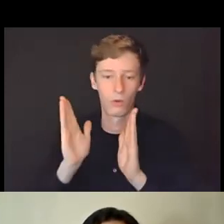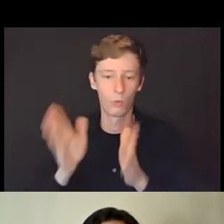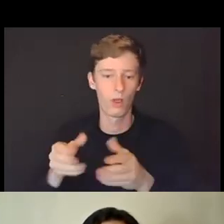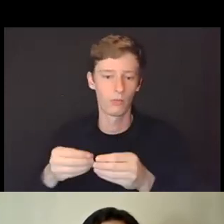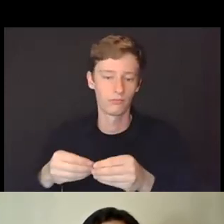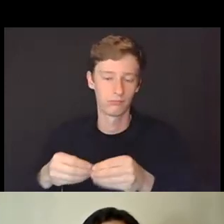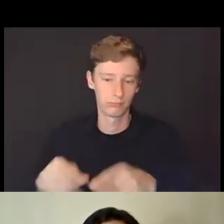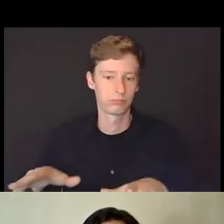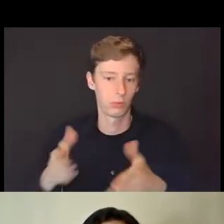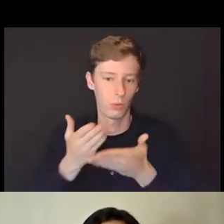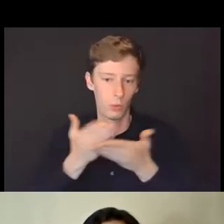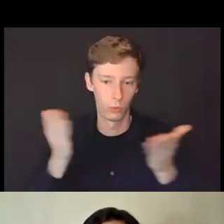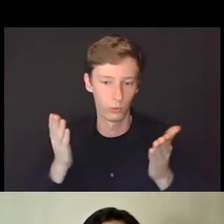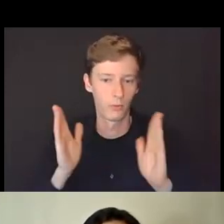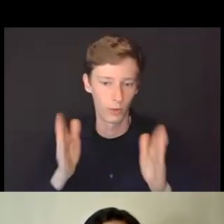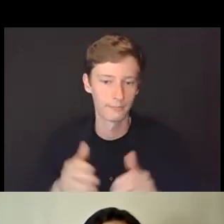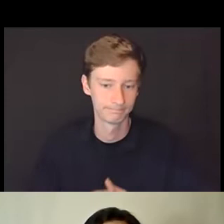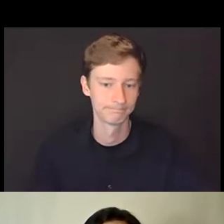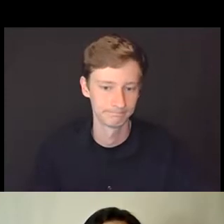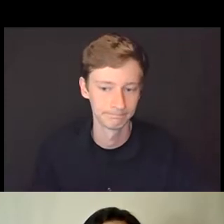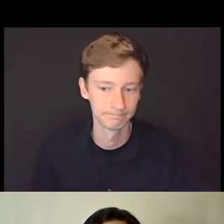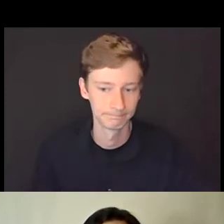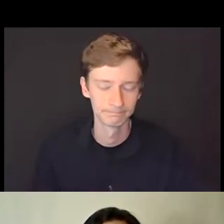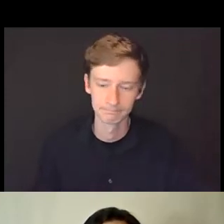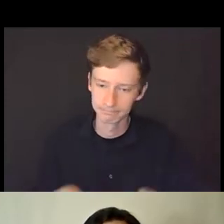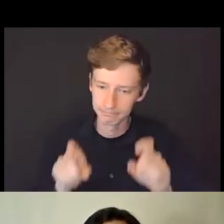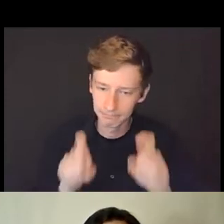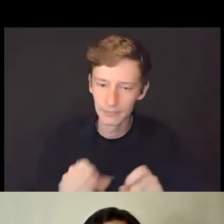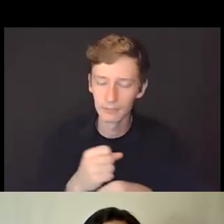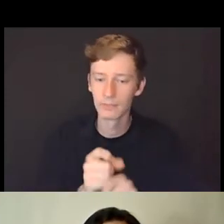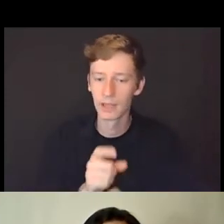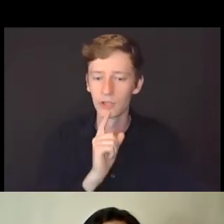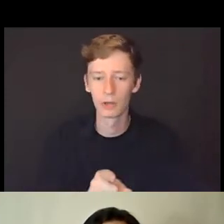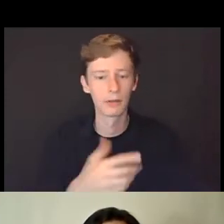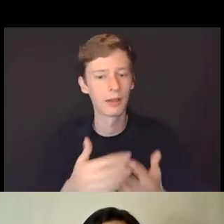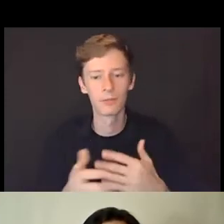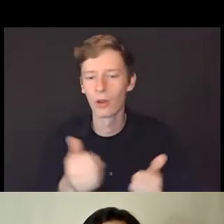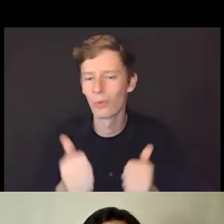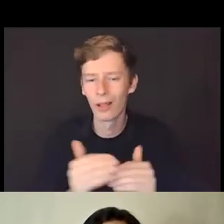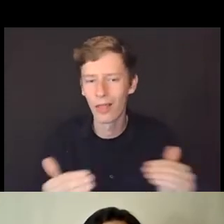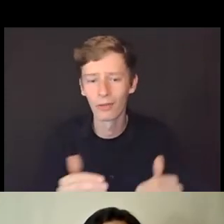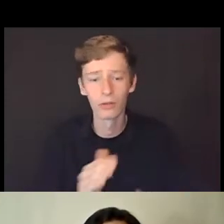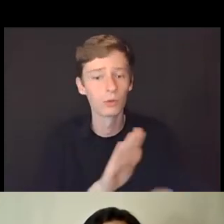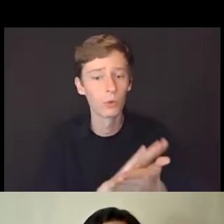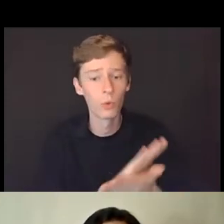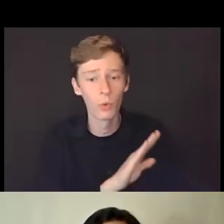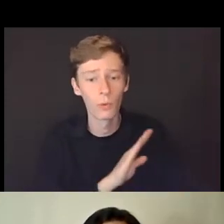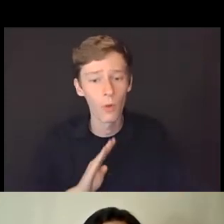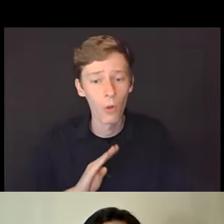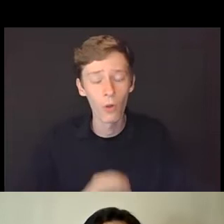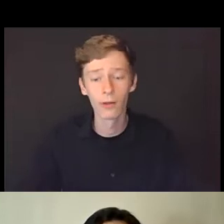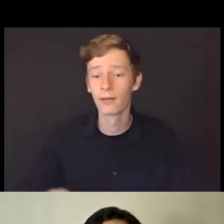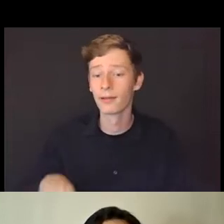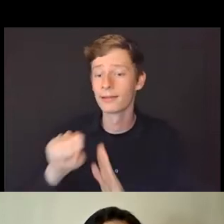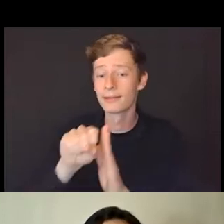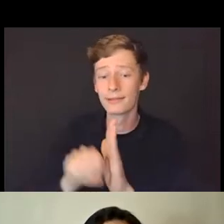that we vote from the city, from the school board to the city council races, the Commonwealth's attorney races,